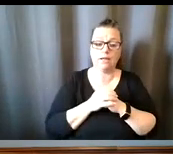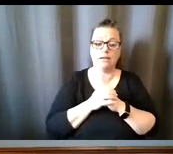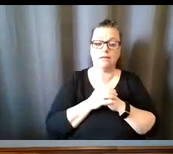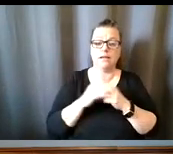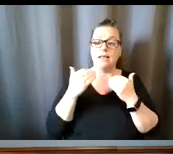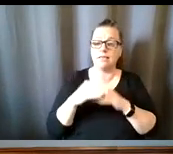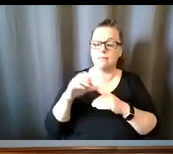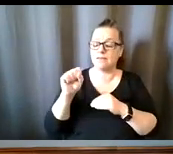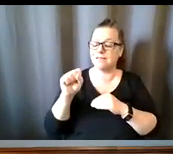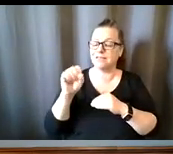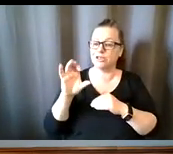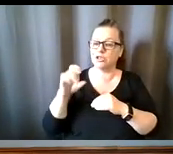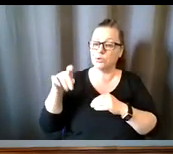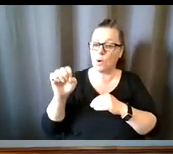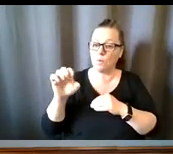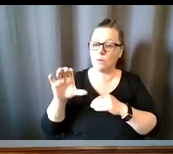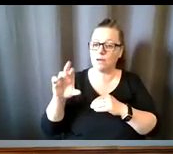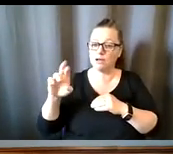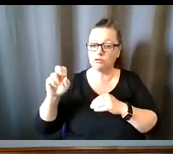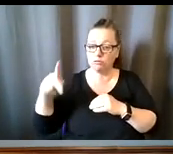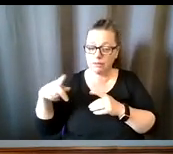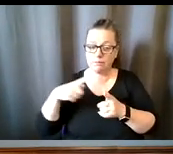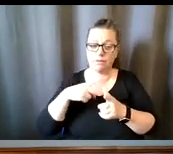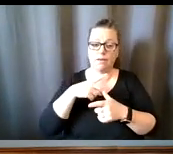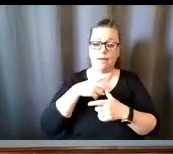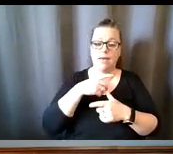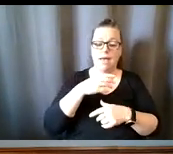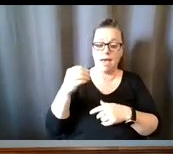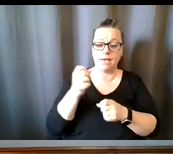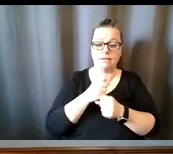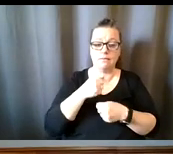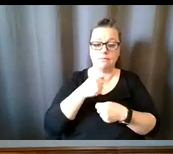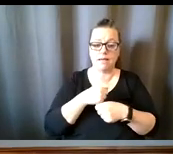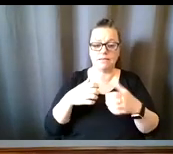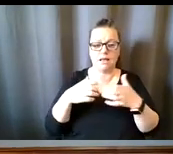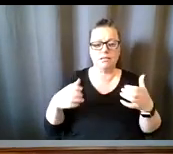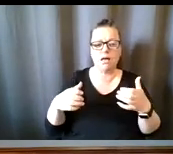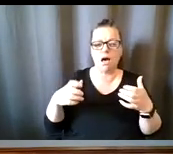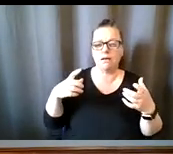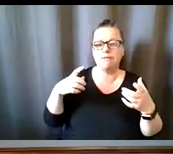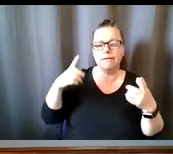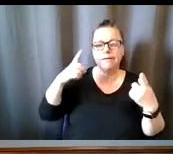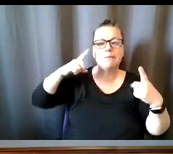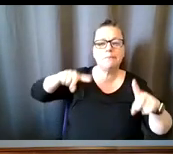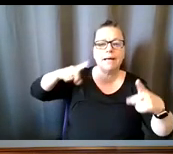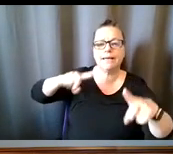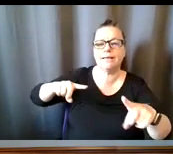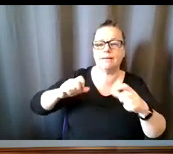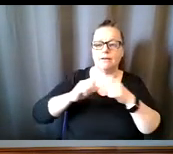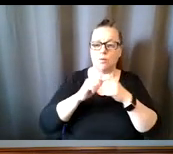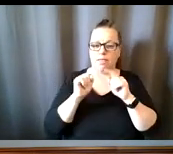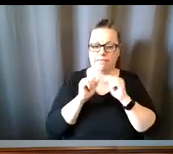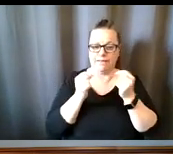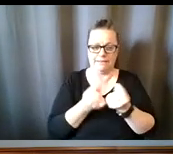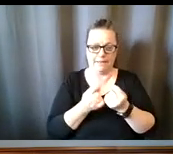scope creep. And it also creates a lot of buy-in with the team and working with the customer to define